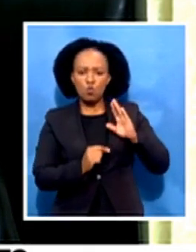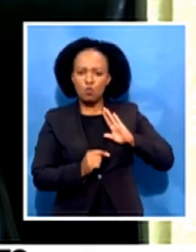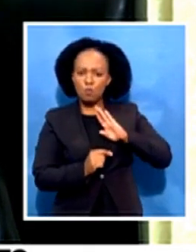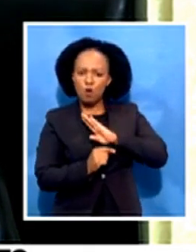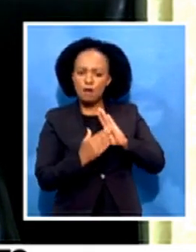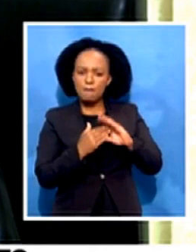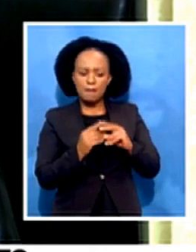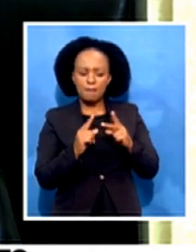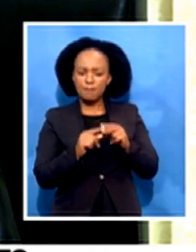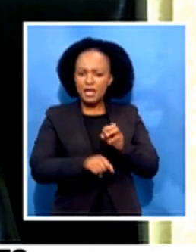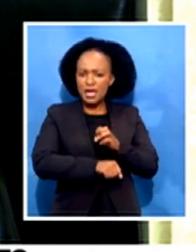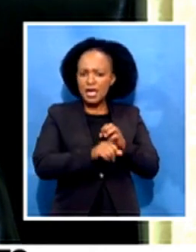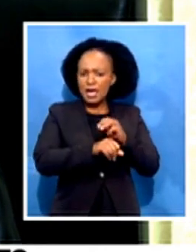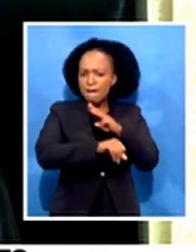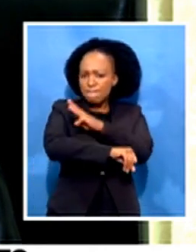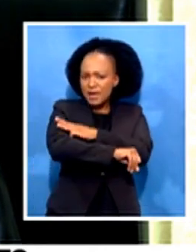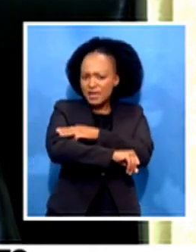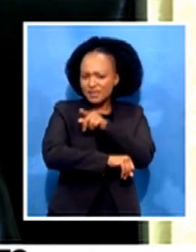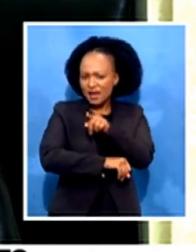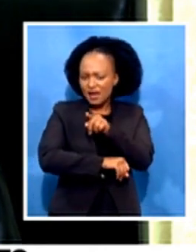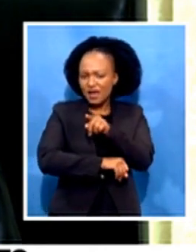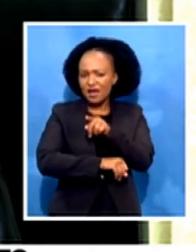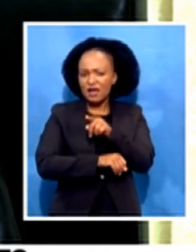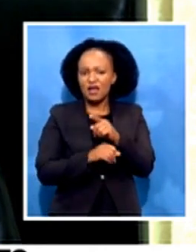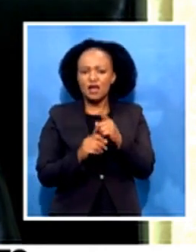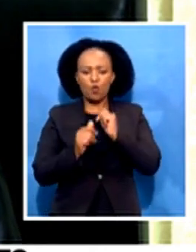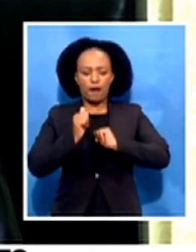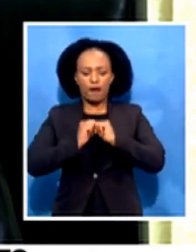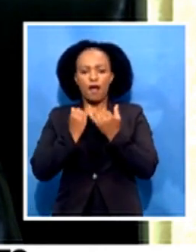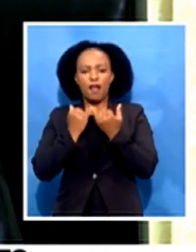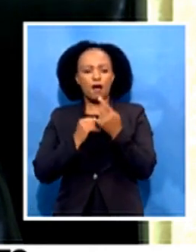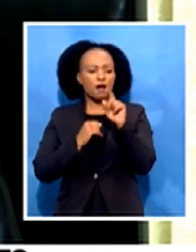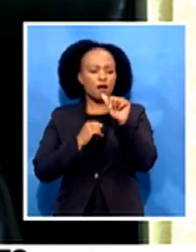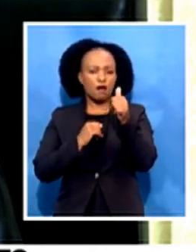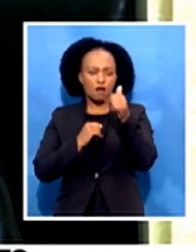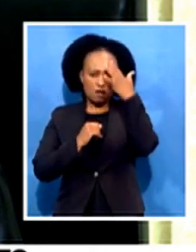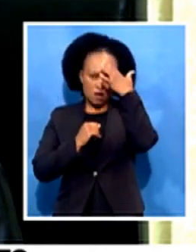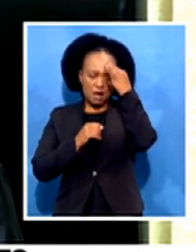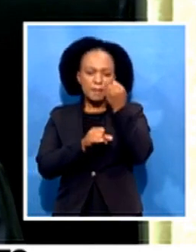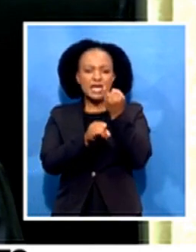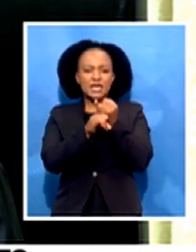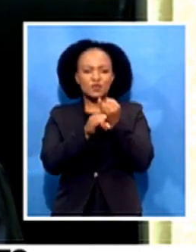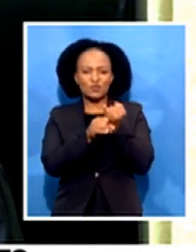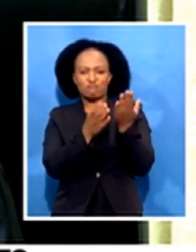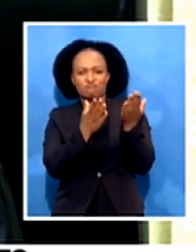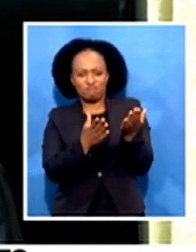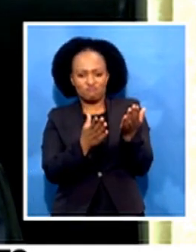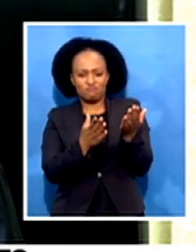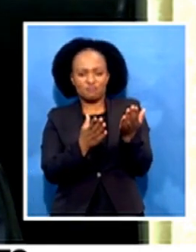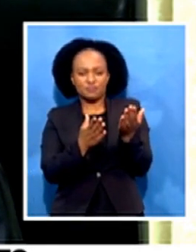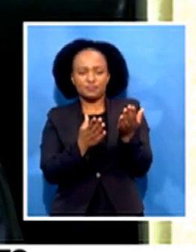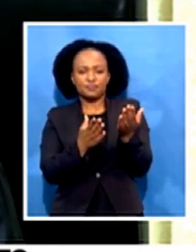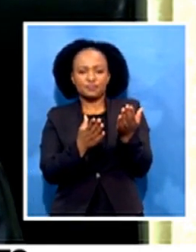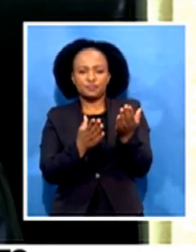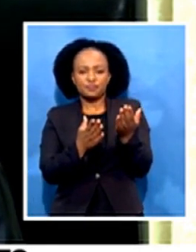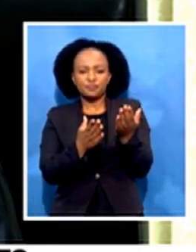to guard like we have seen other state institutions. If we are to